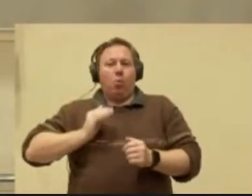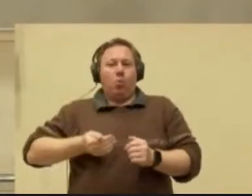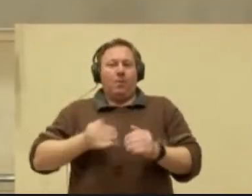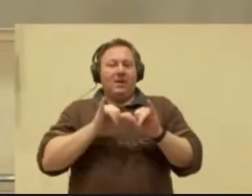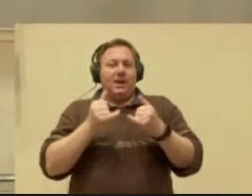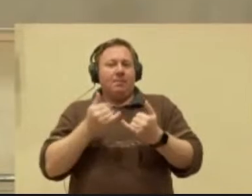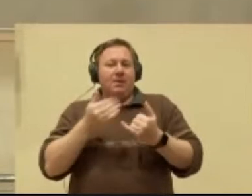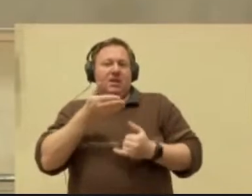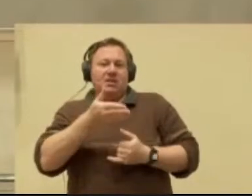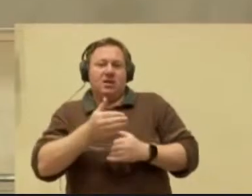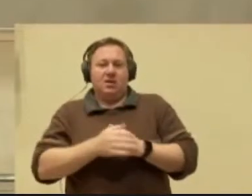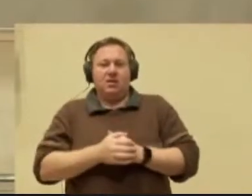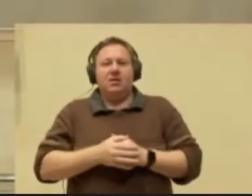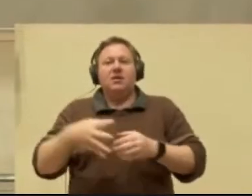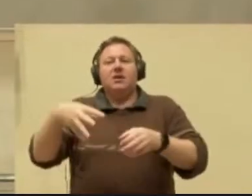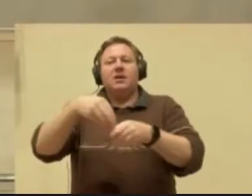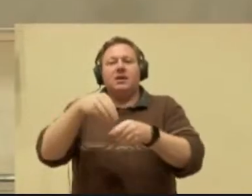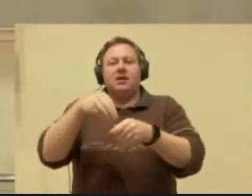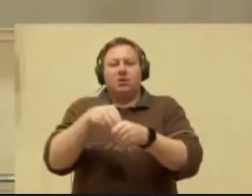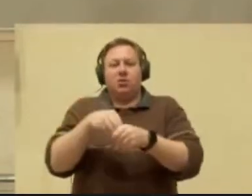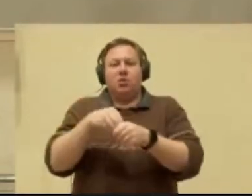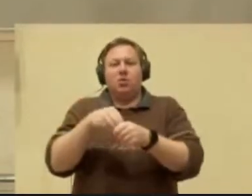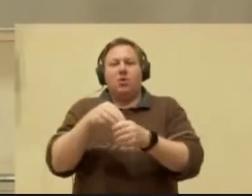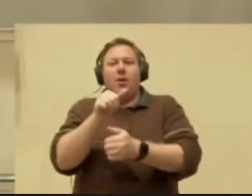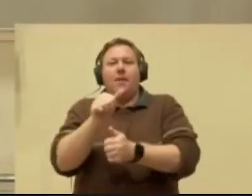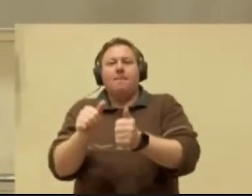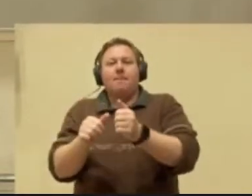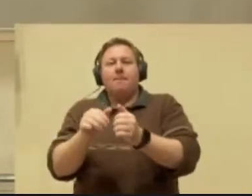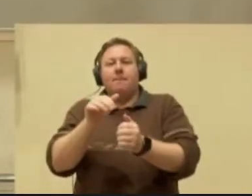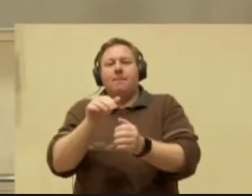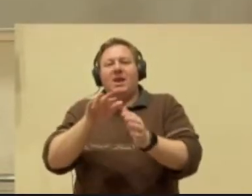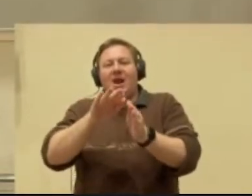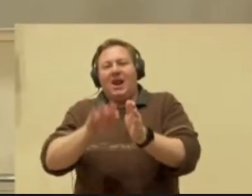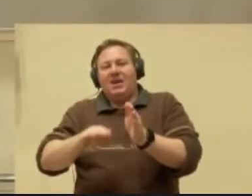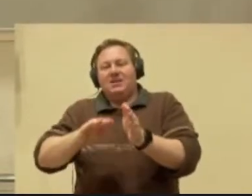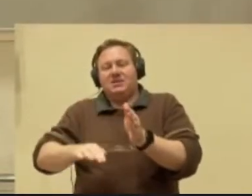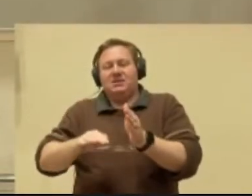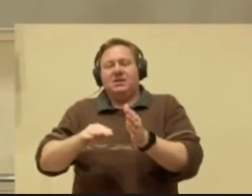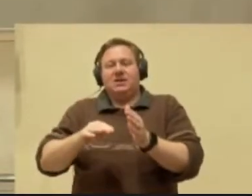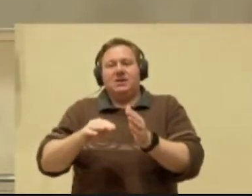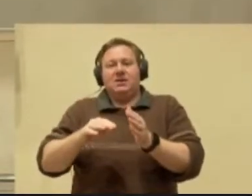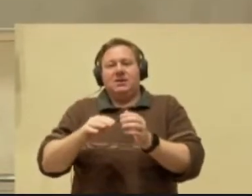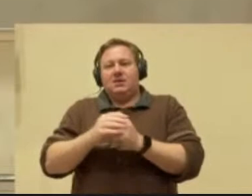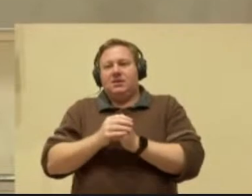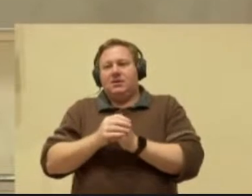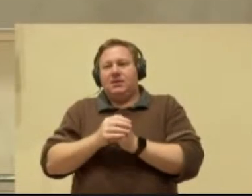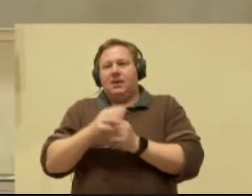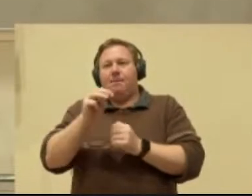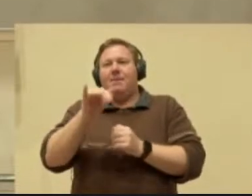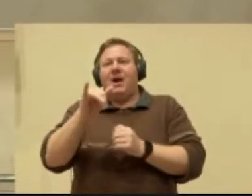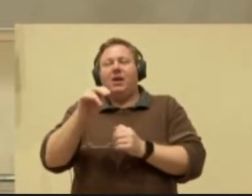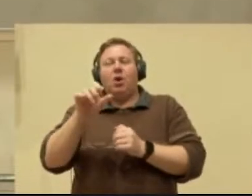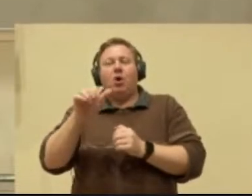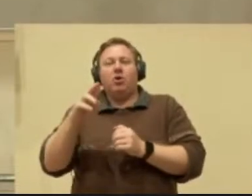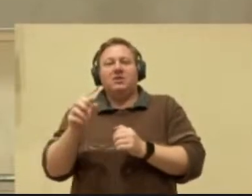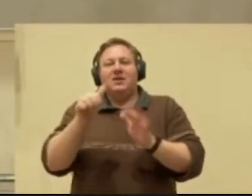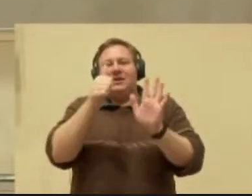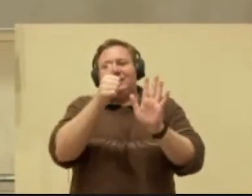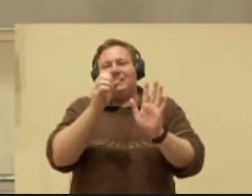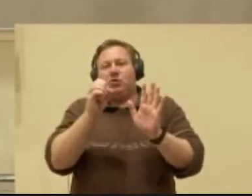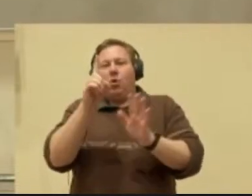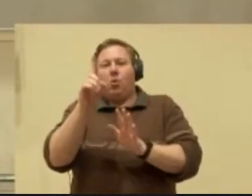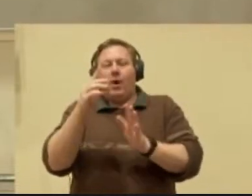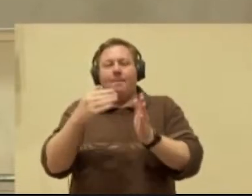this included the minority black owned of 601 million which